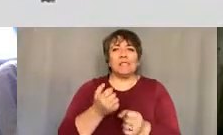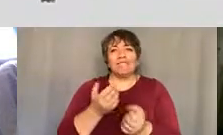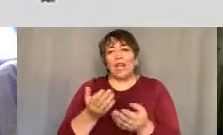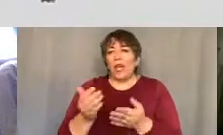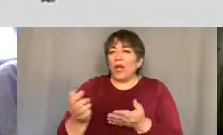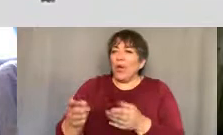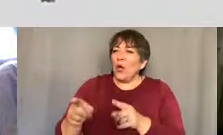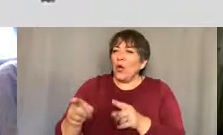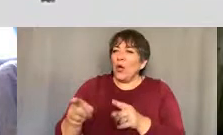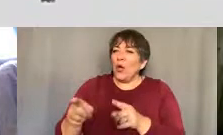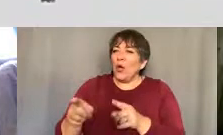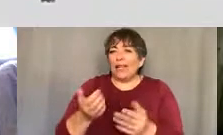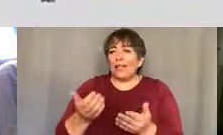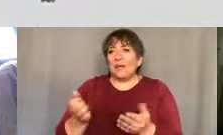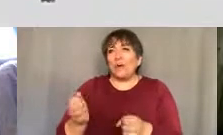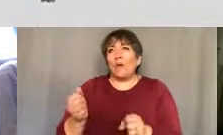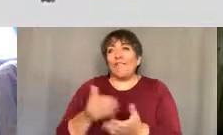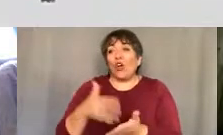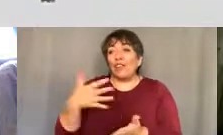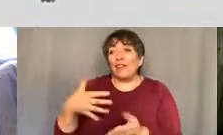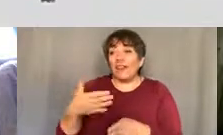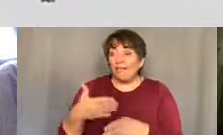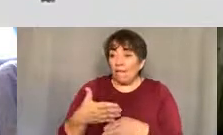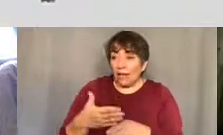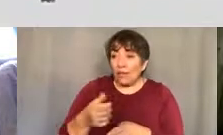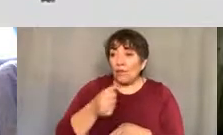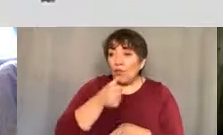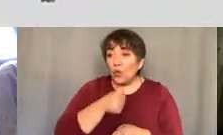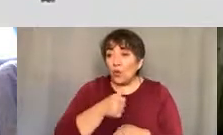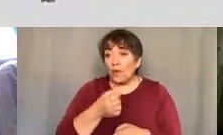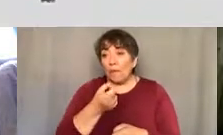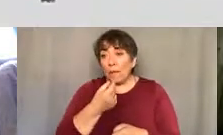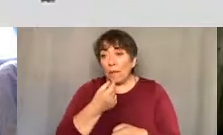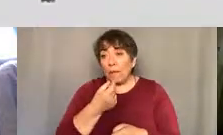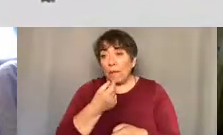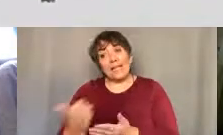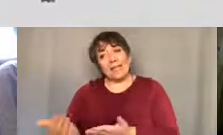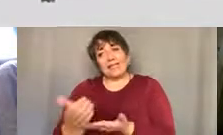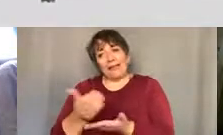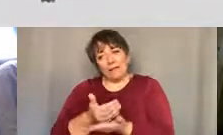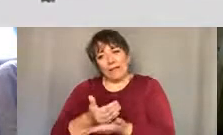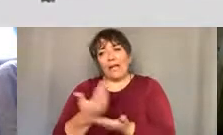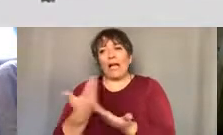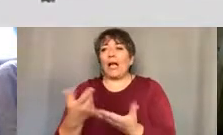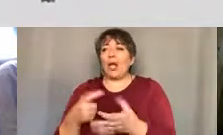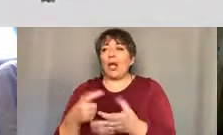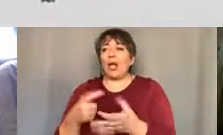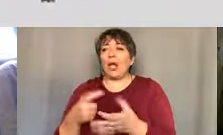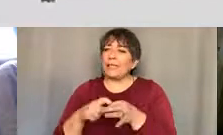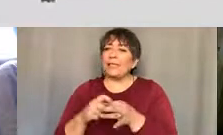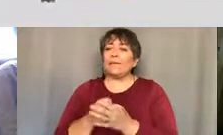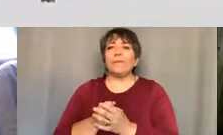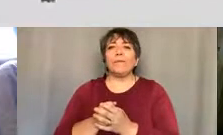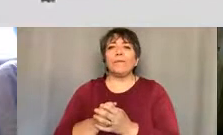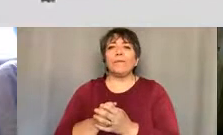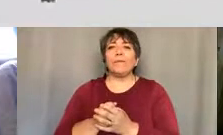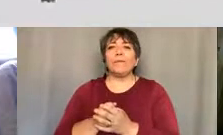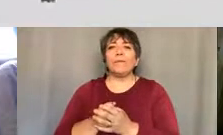and cost-effective use of medicines. So we aim to do things in a proactive way. So we do lots of work